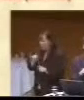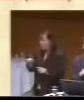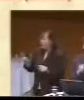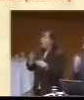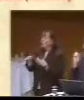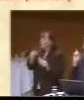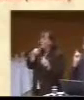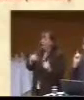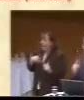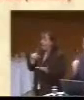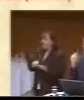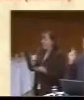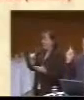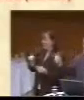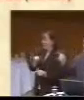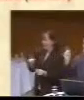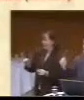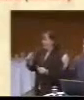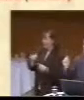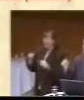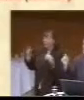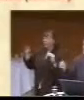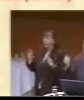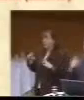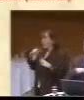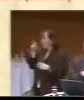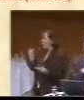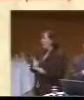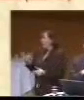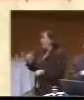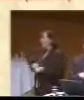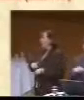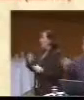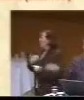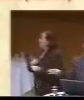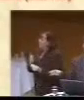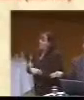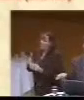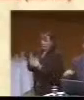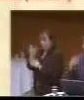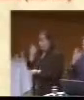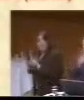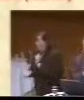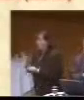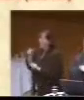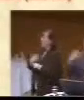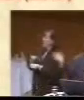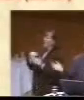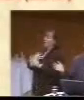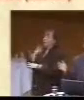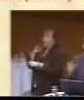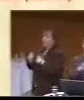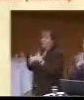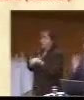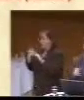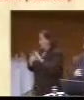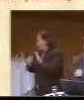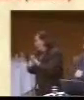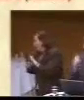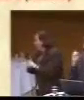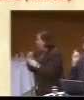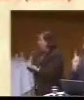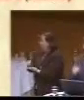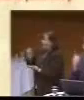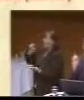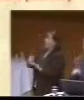print disabilities. So teachers don't have to waste their time remaking books and making another version and Xeroxing and making it bigger and all that